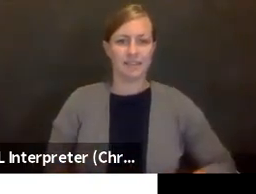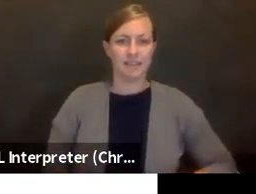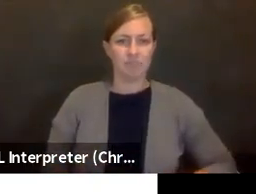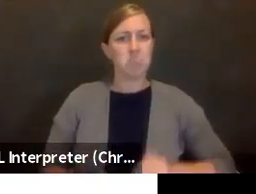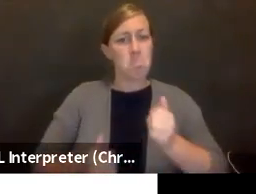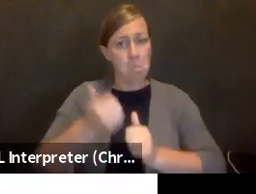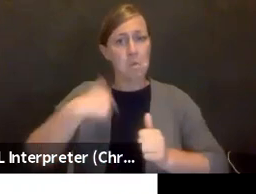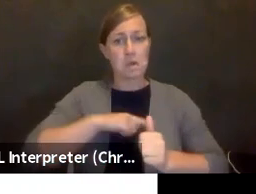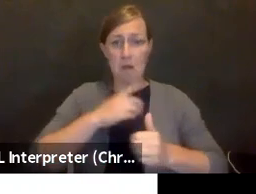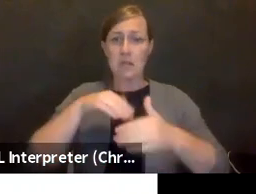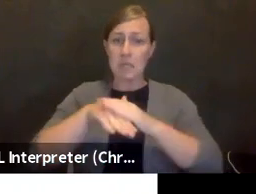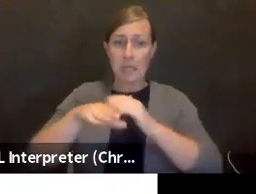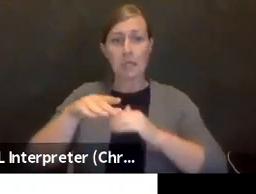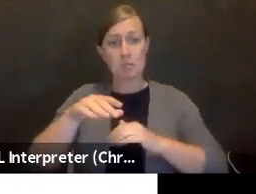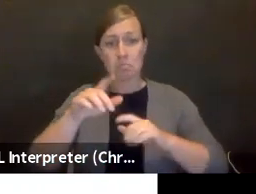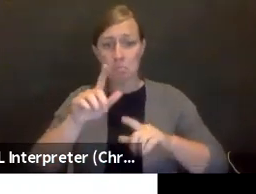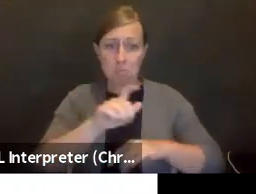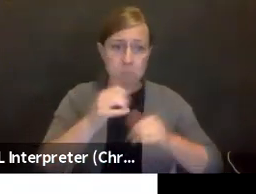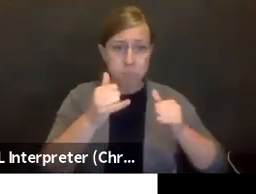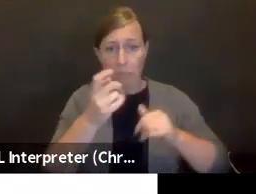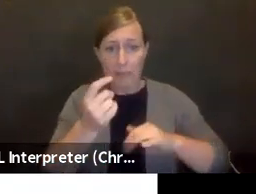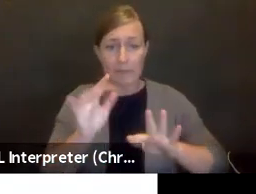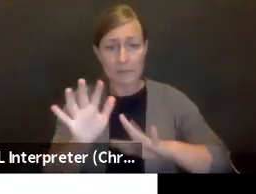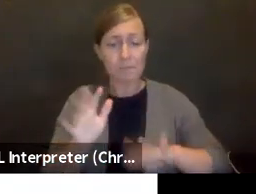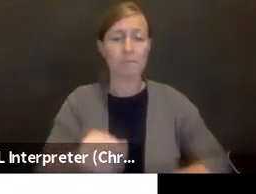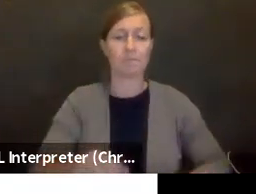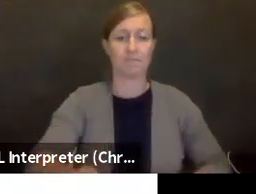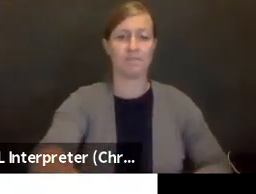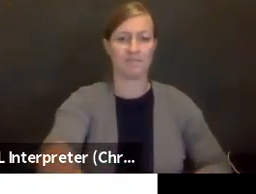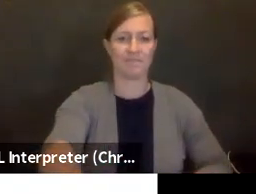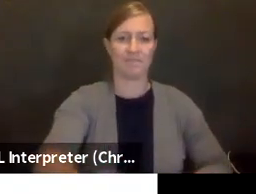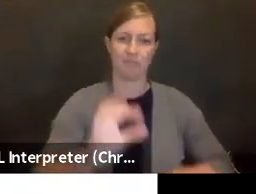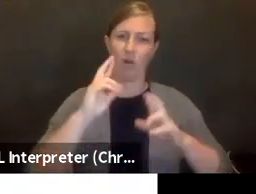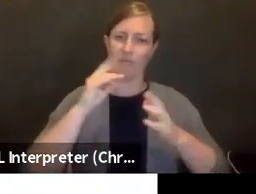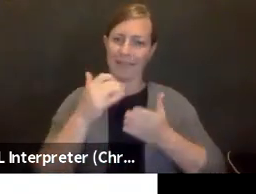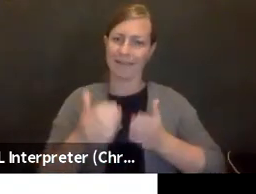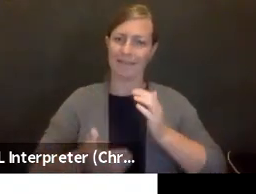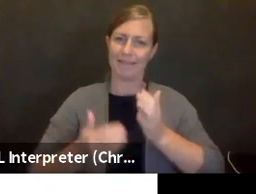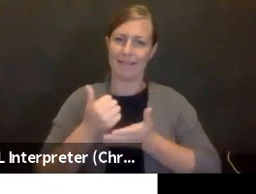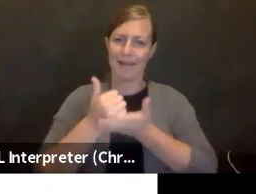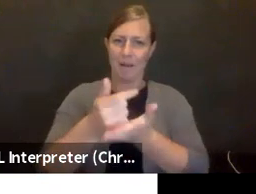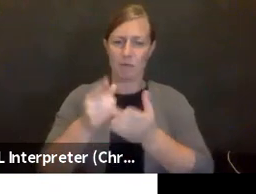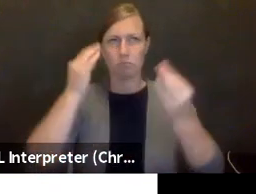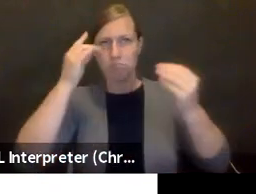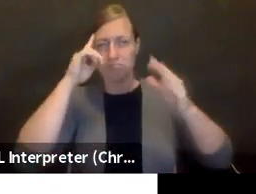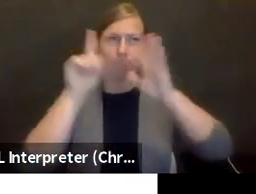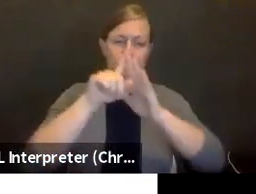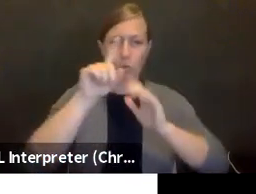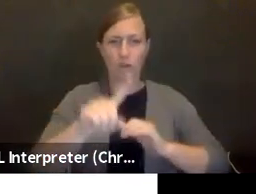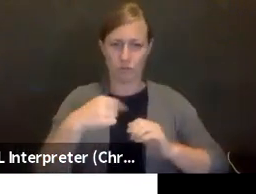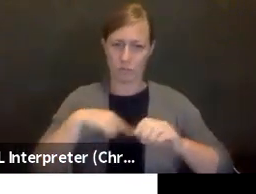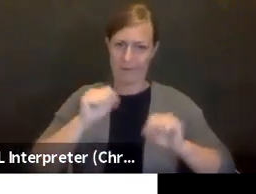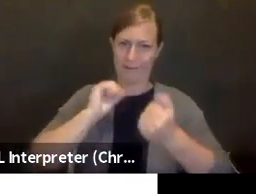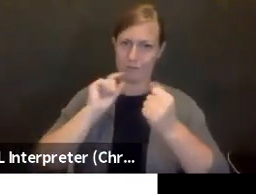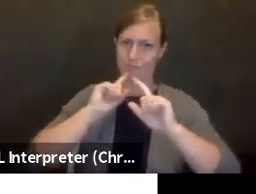dabbled a little bit, which is great for me, and hopefully it helped add some questions that we can answer today. Now, we